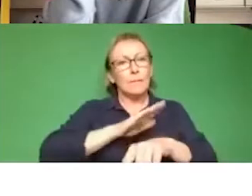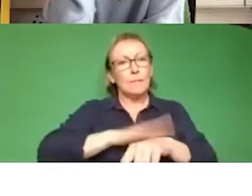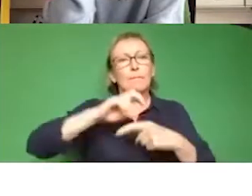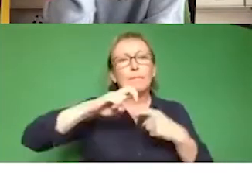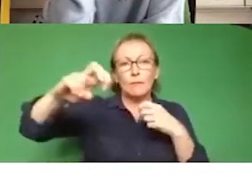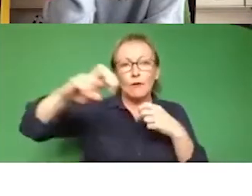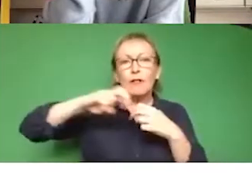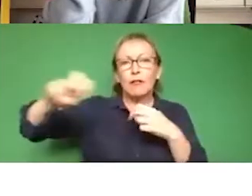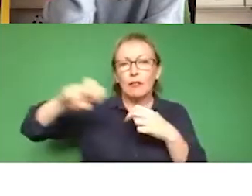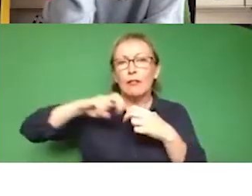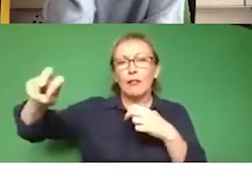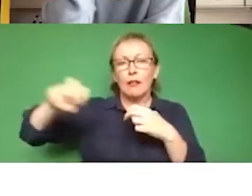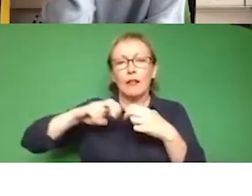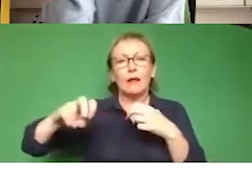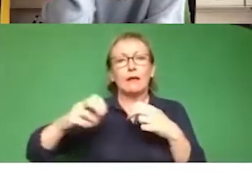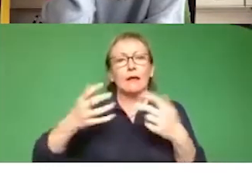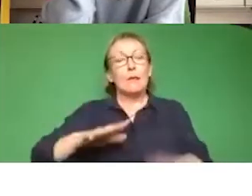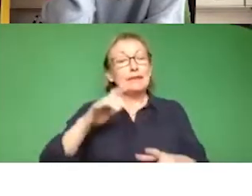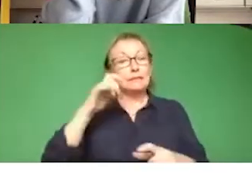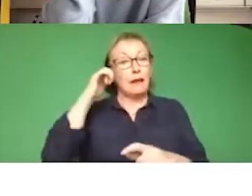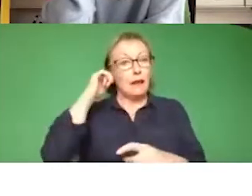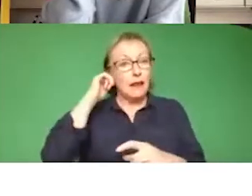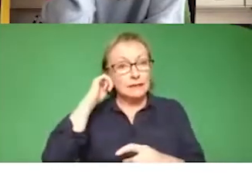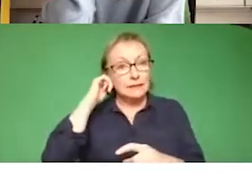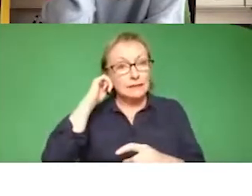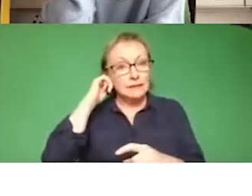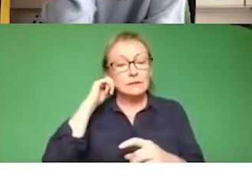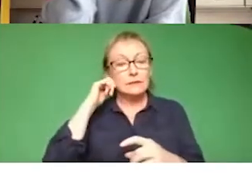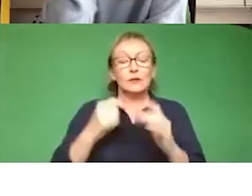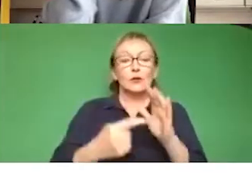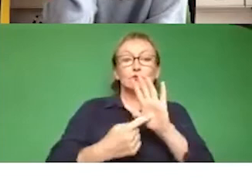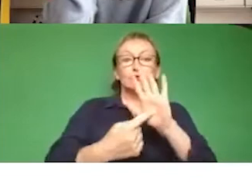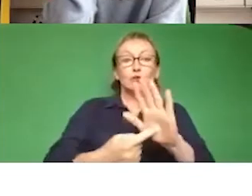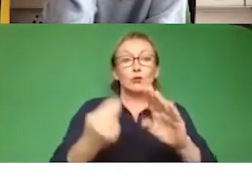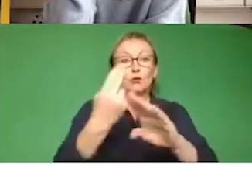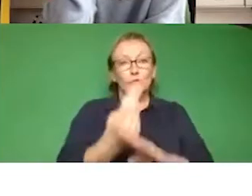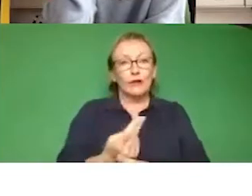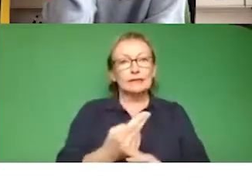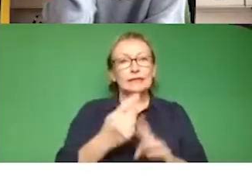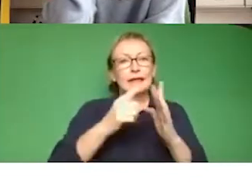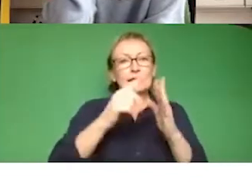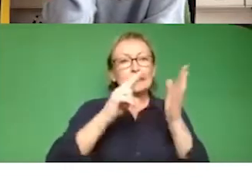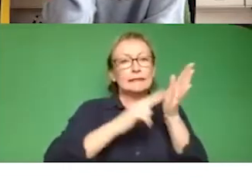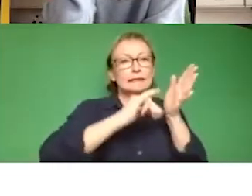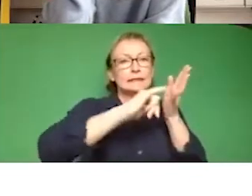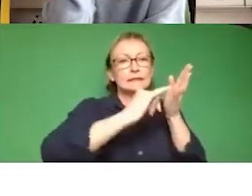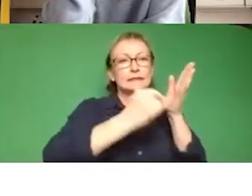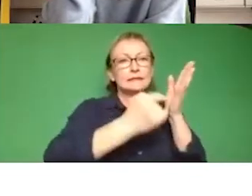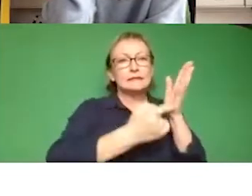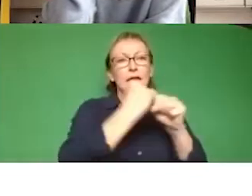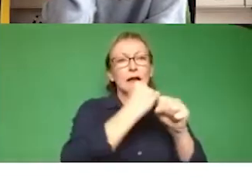We've been lucky enough to share those drawings on Instagram and social media recently, which has been really nice.